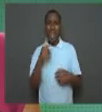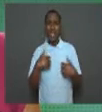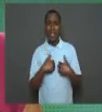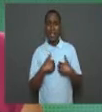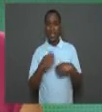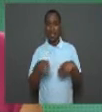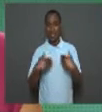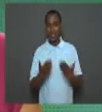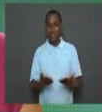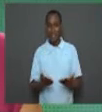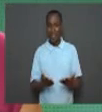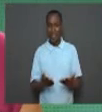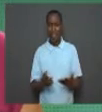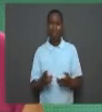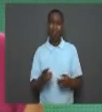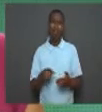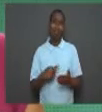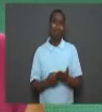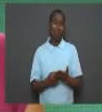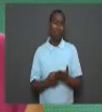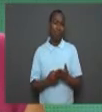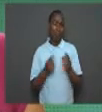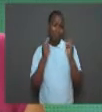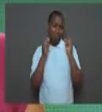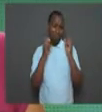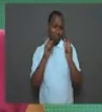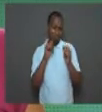and this could create misunderstanding.